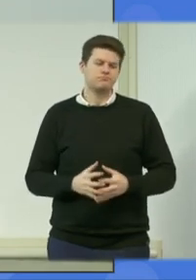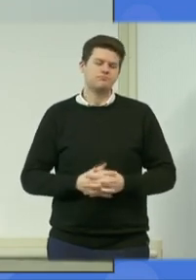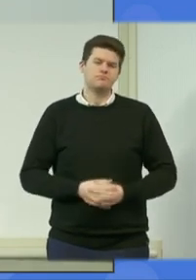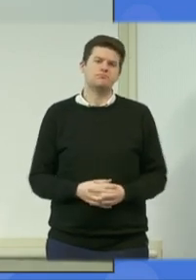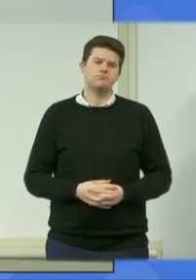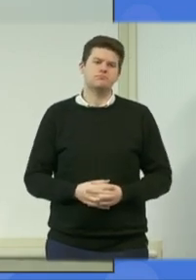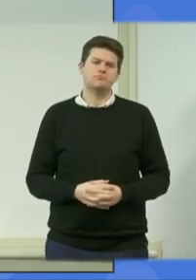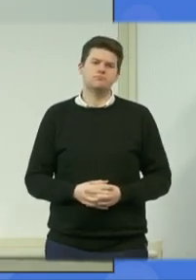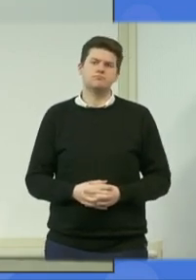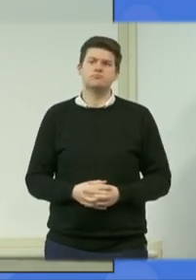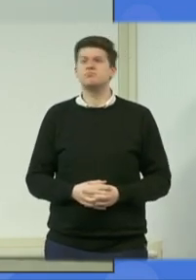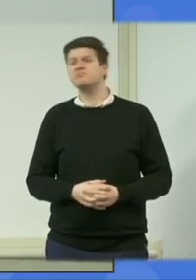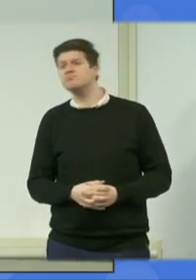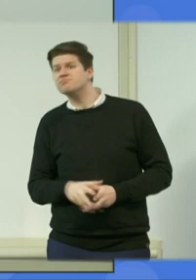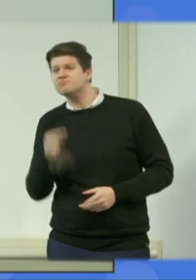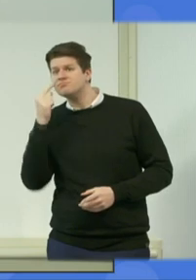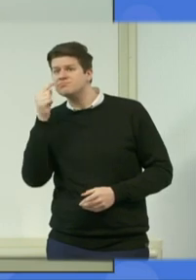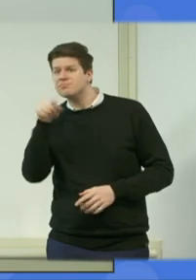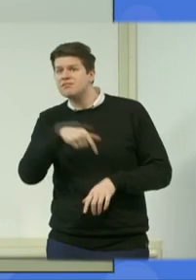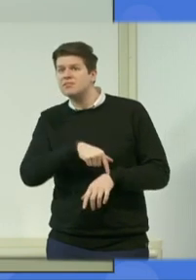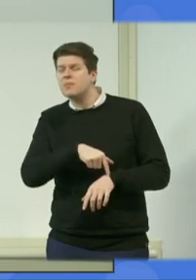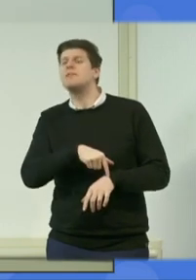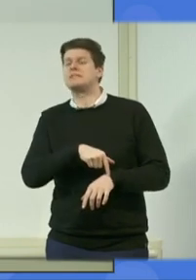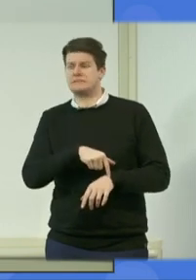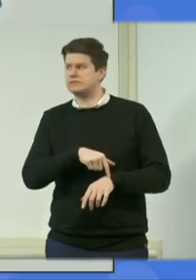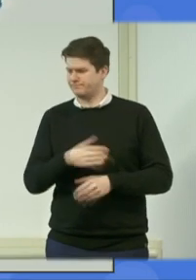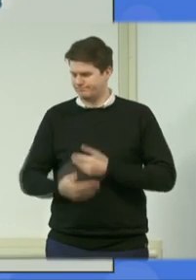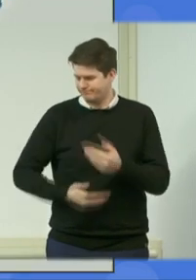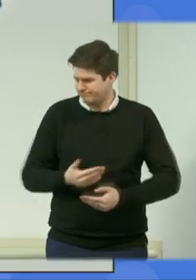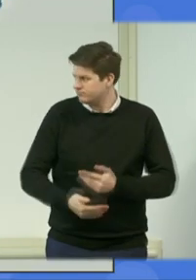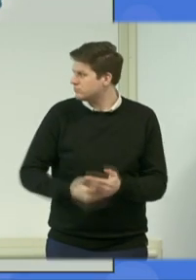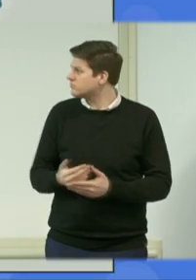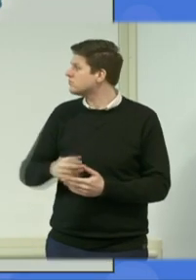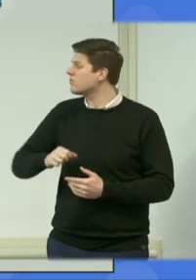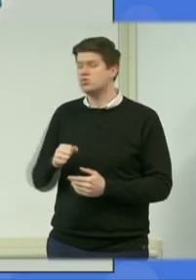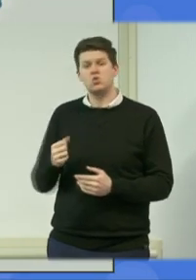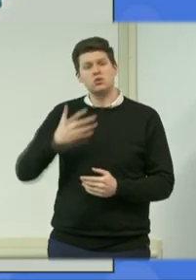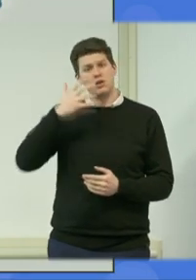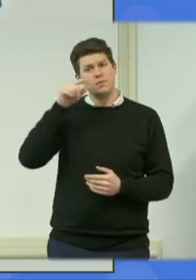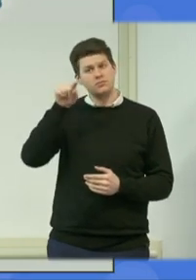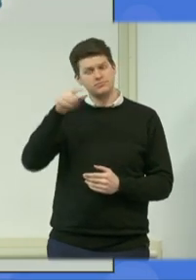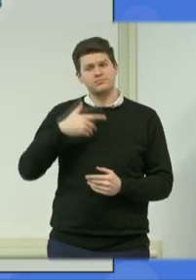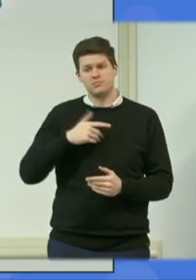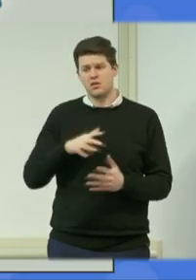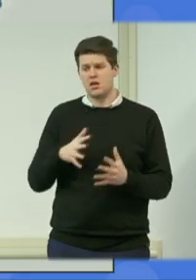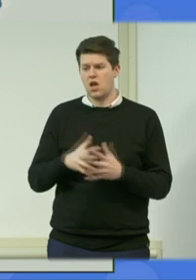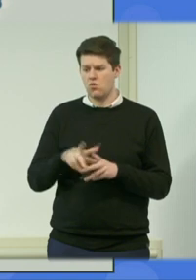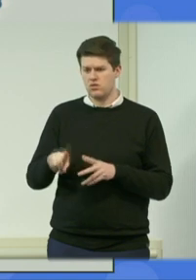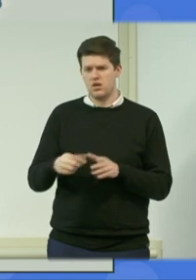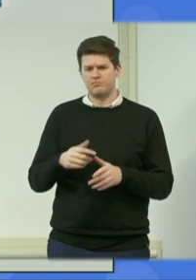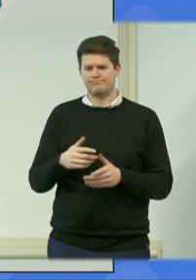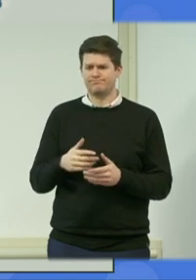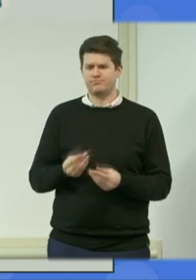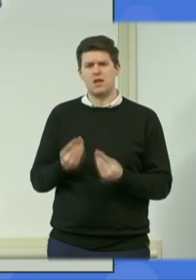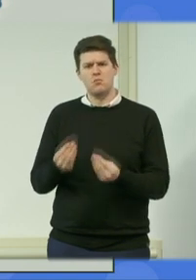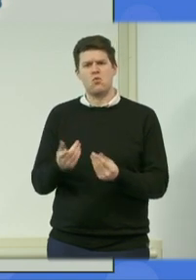So with one eye on the clock, a little bit about how the budget is decided. The Scottish Government proposes through the budget bill how it